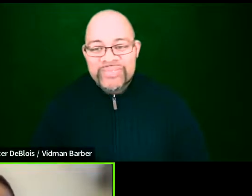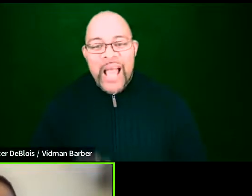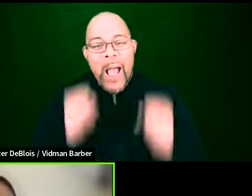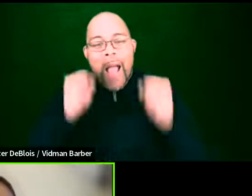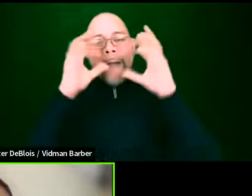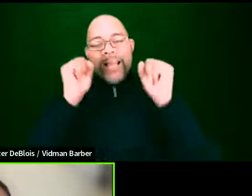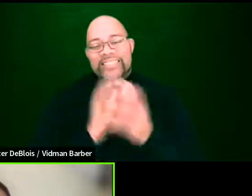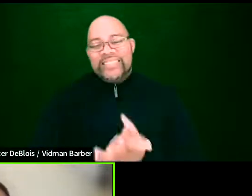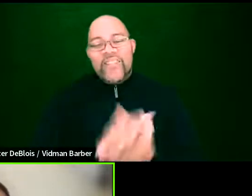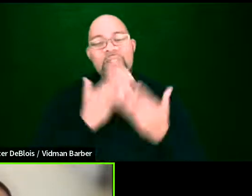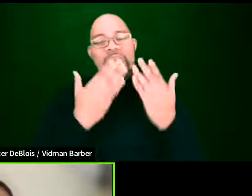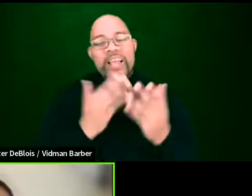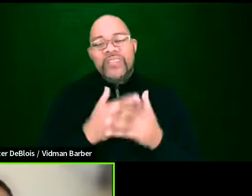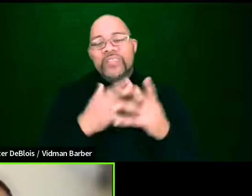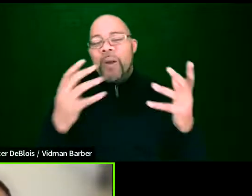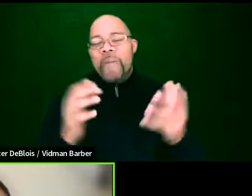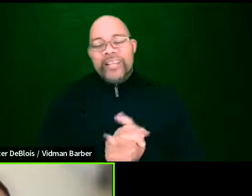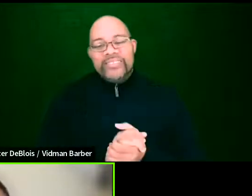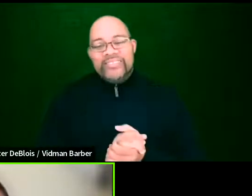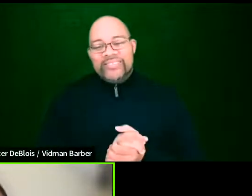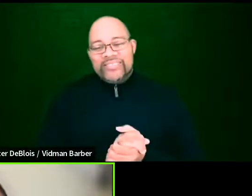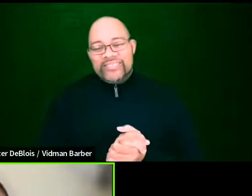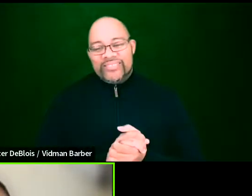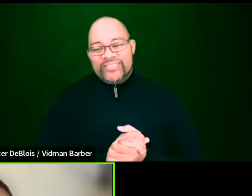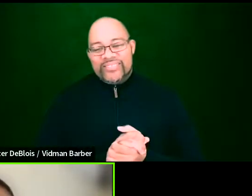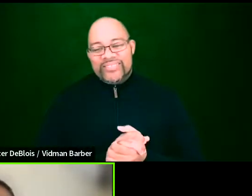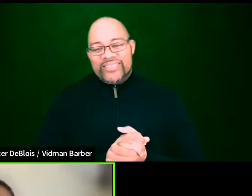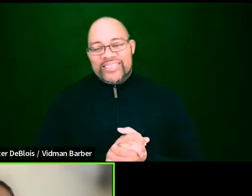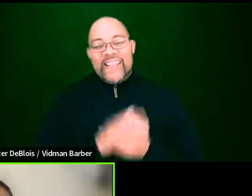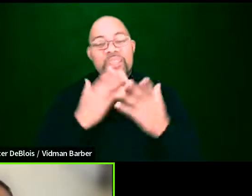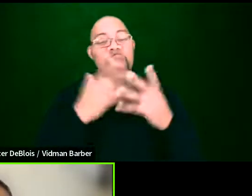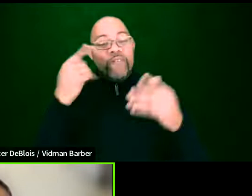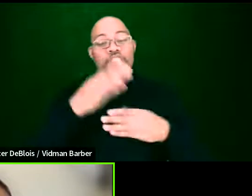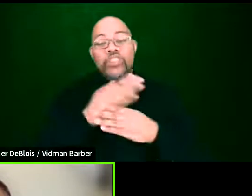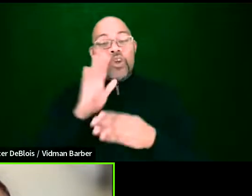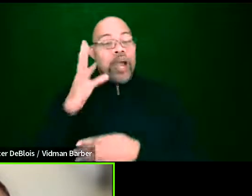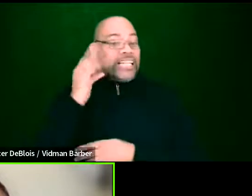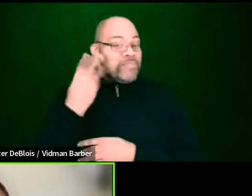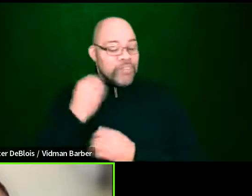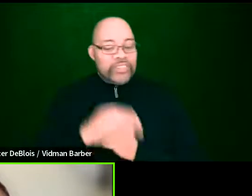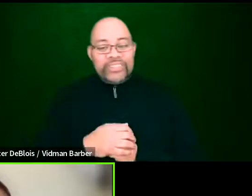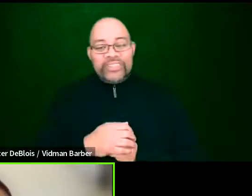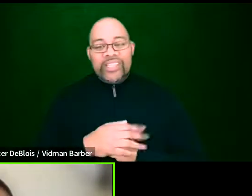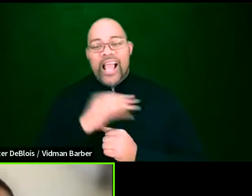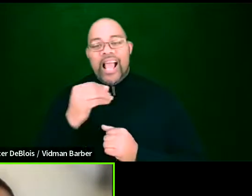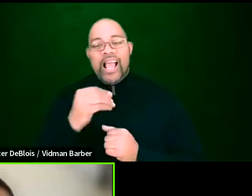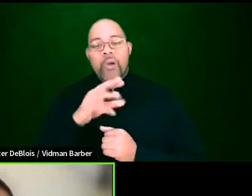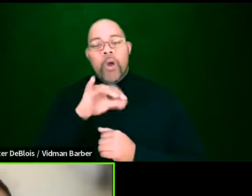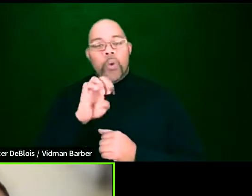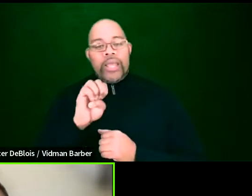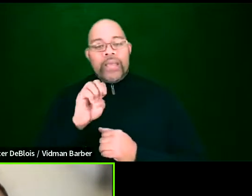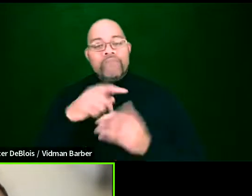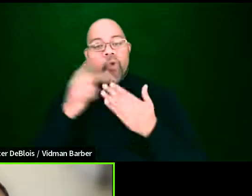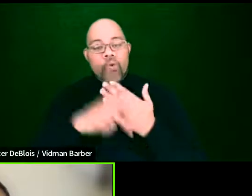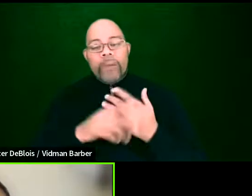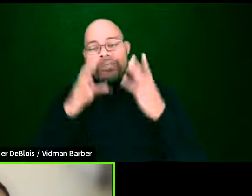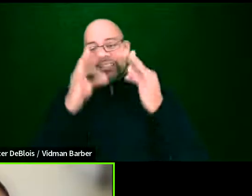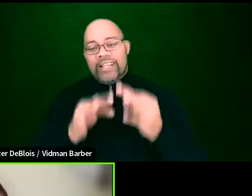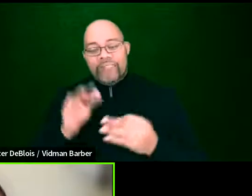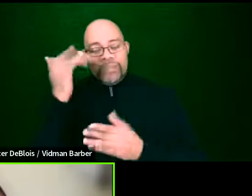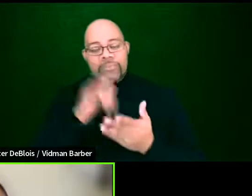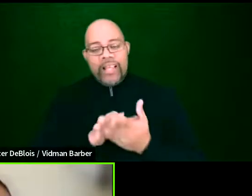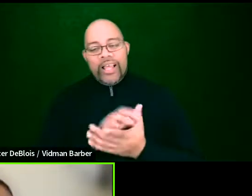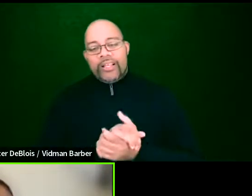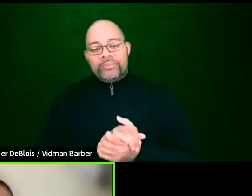Amazing. Well, thank you so much. Thank you so much for sharing your experiences and the YOE program. It definitely seems like